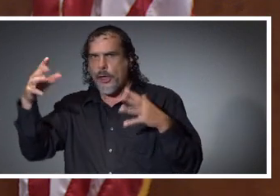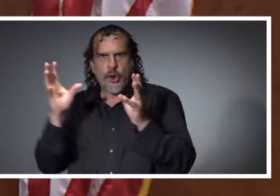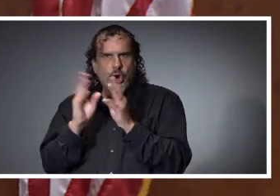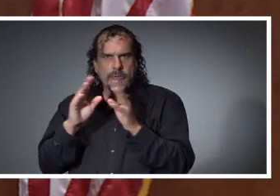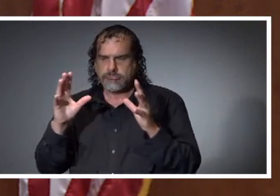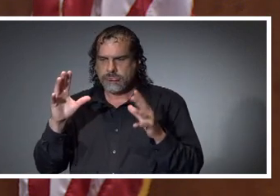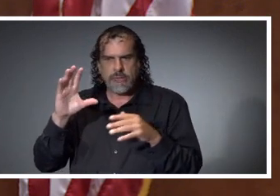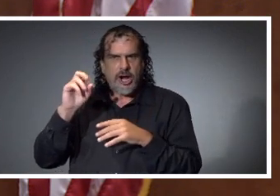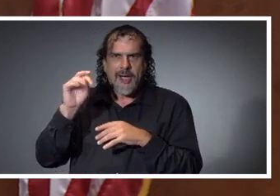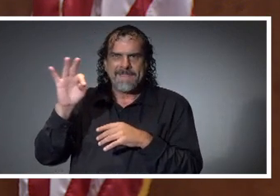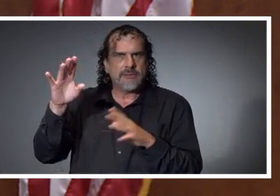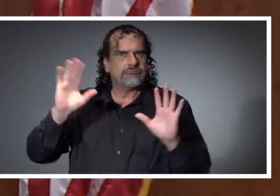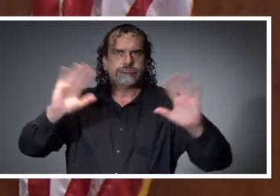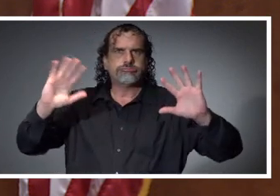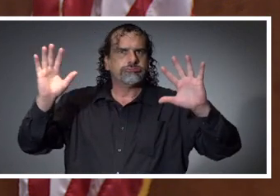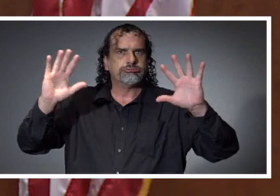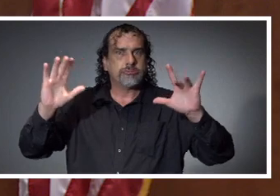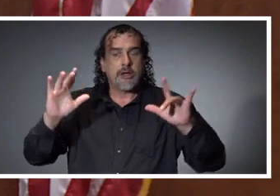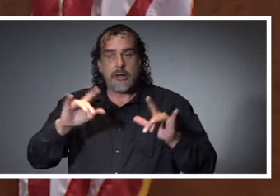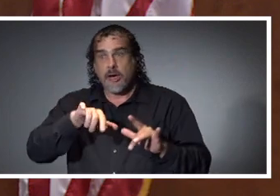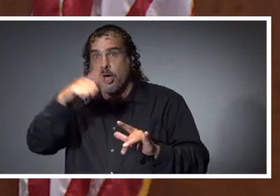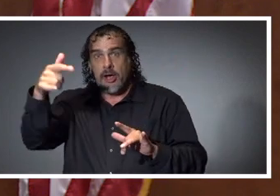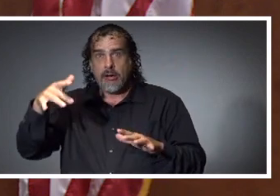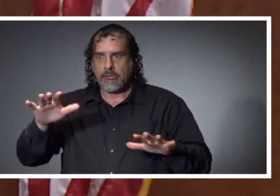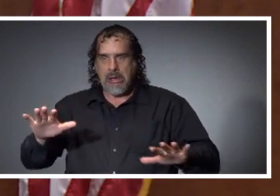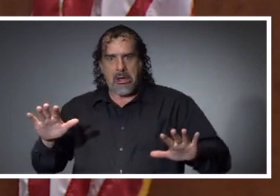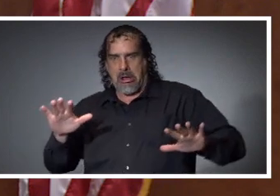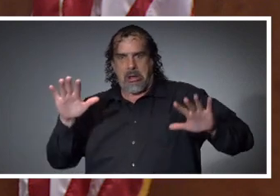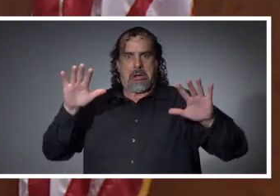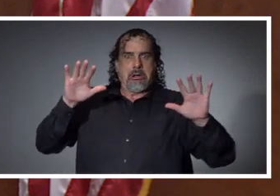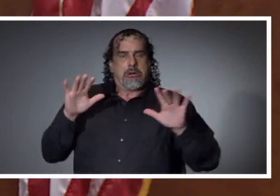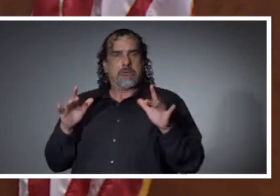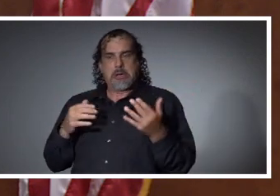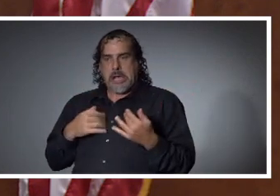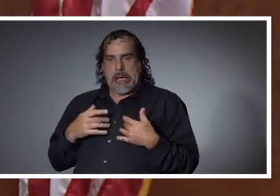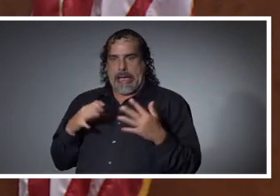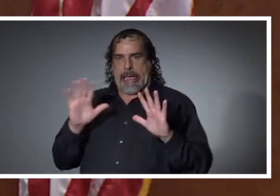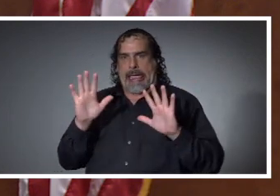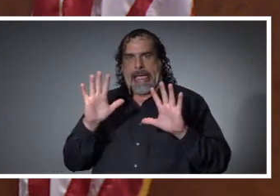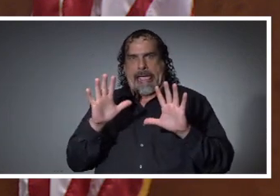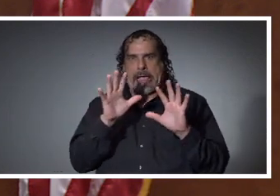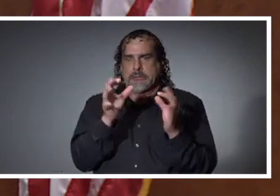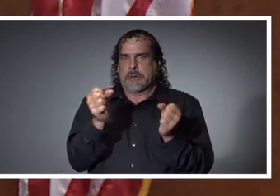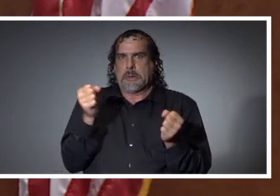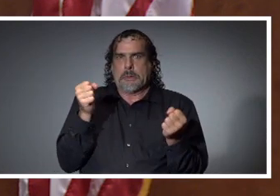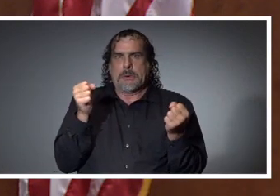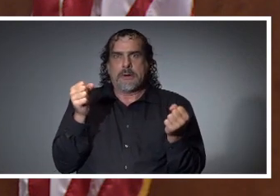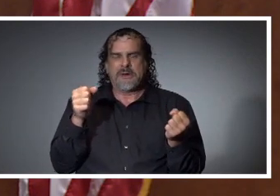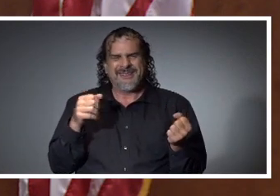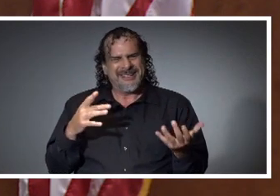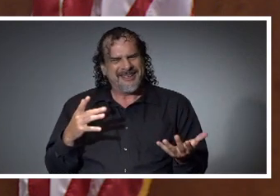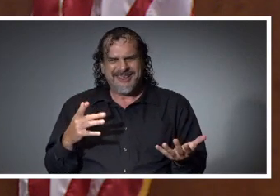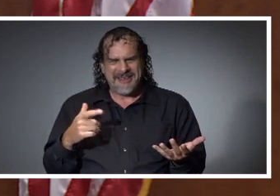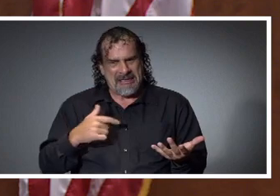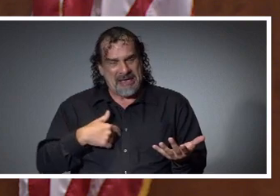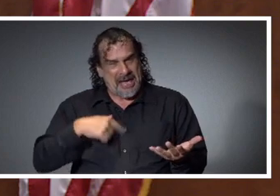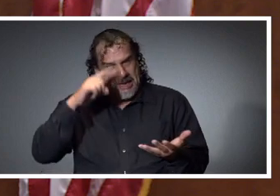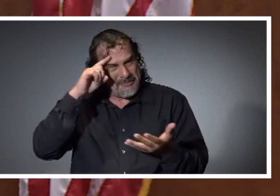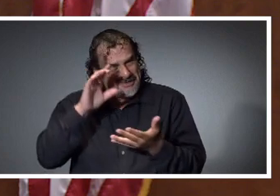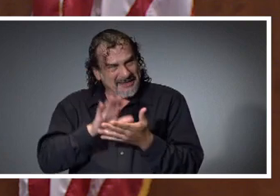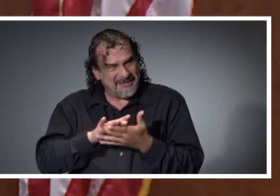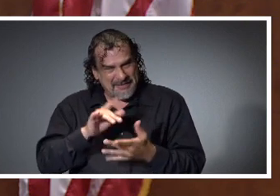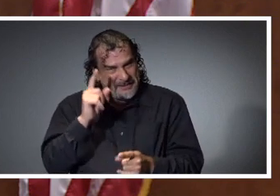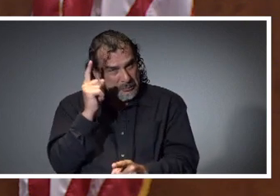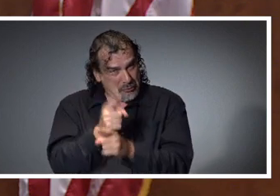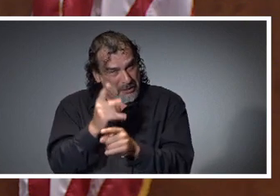be backing up and deciding that they're not going to, I just don't believe is the